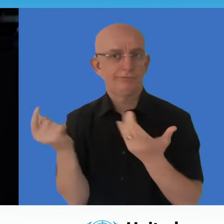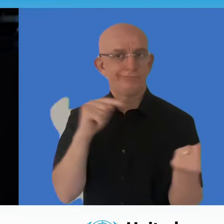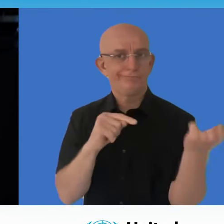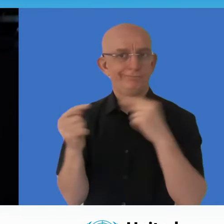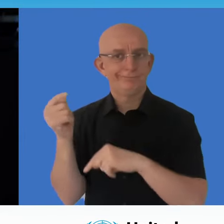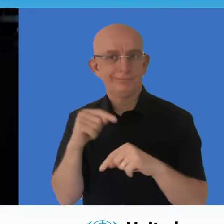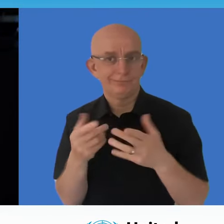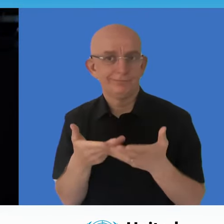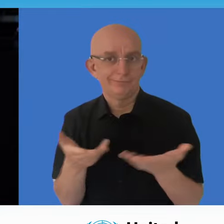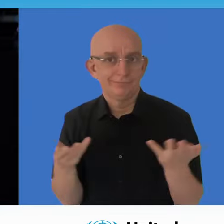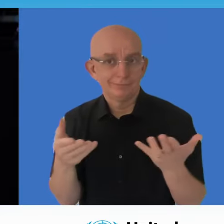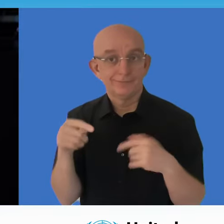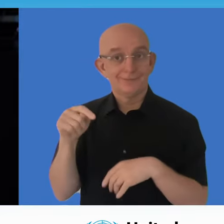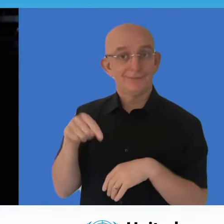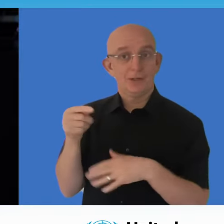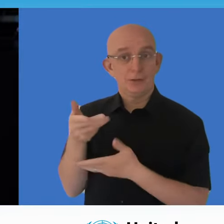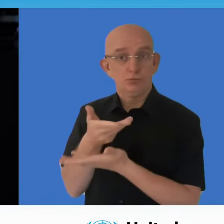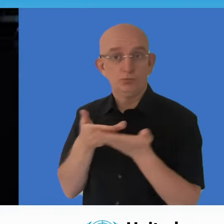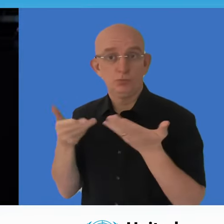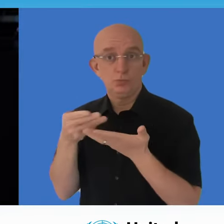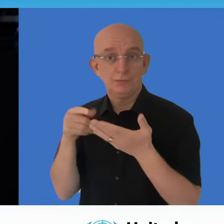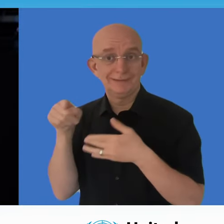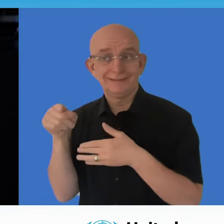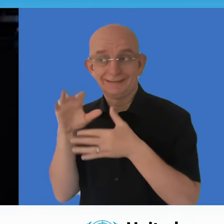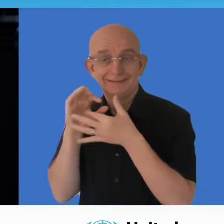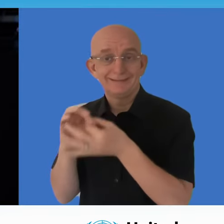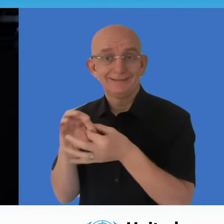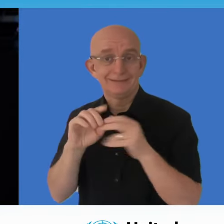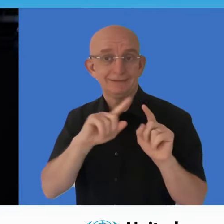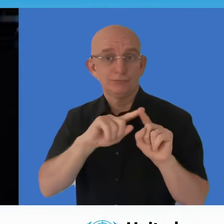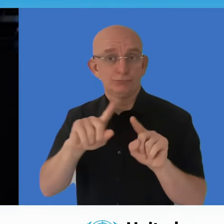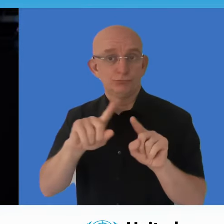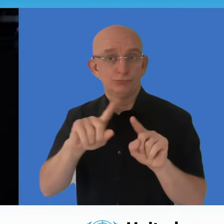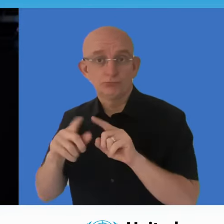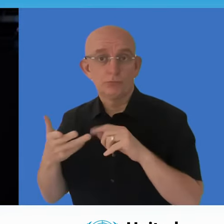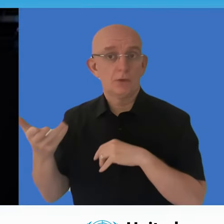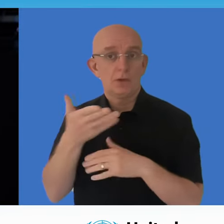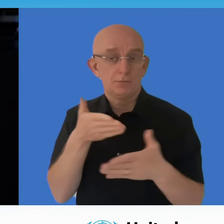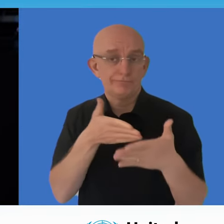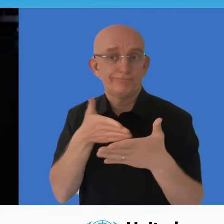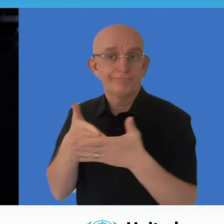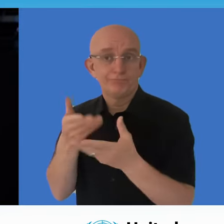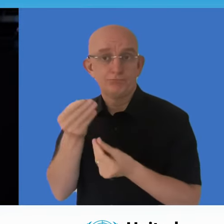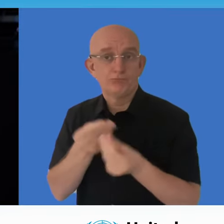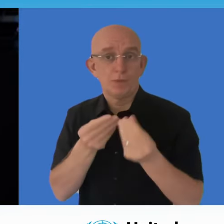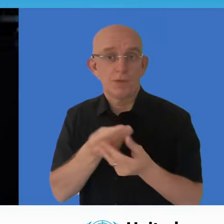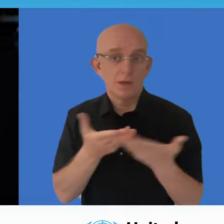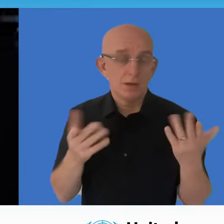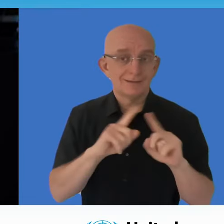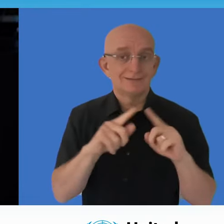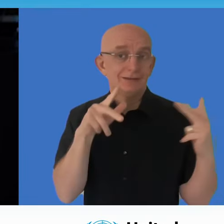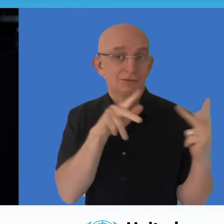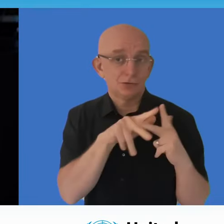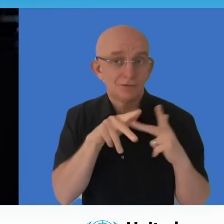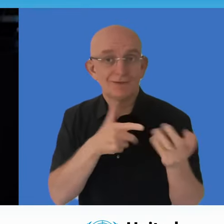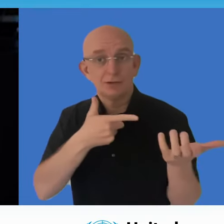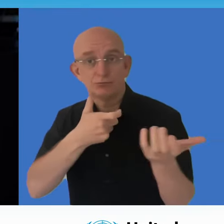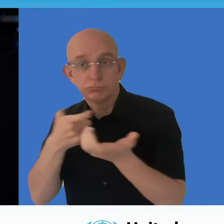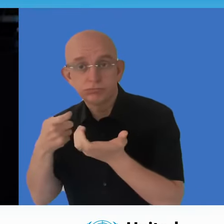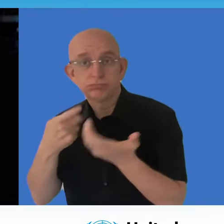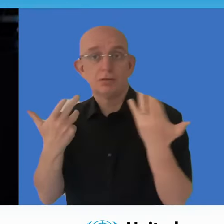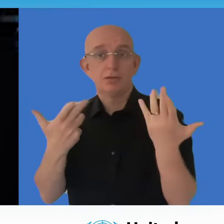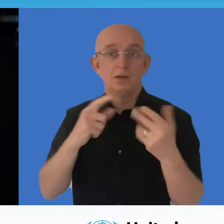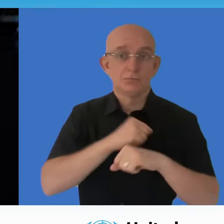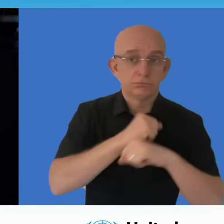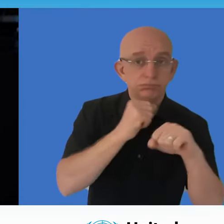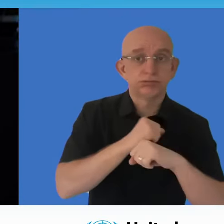challenges, from deadly conflicts to climate change to an urgent cost of living crisis. All of those are issues that impact